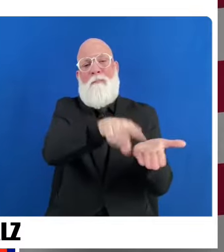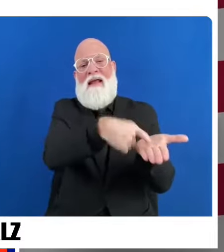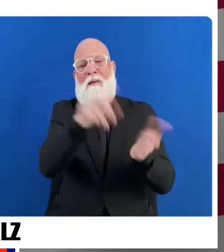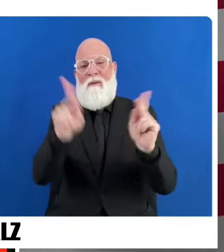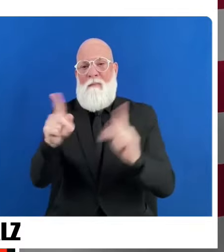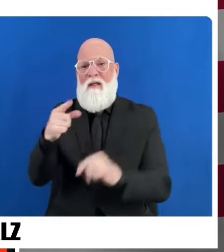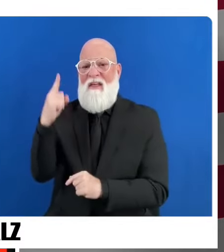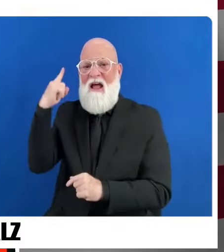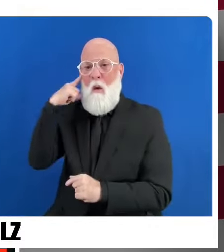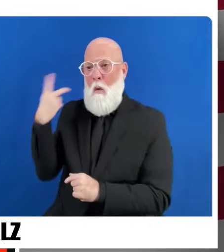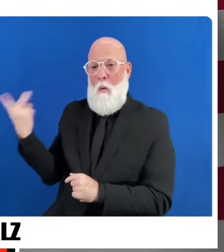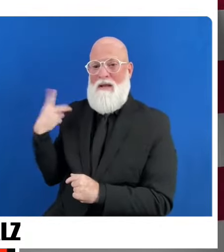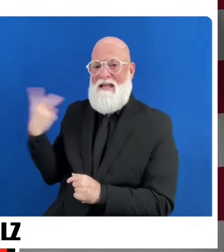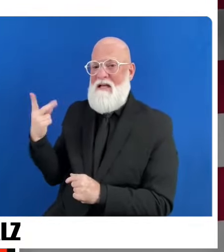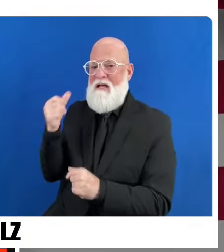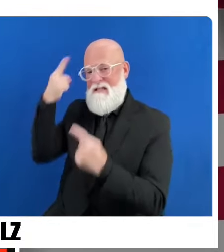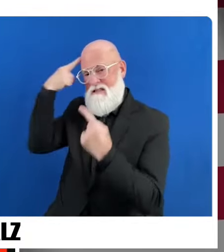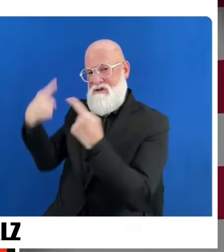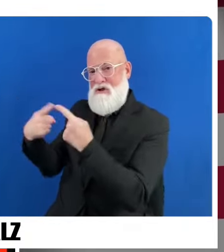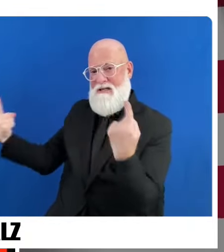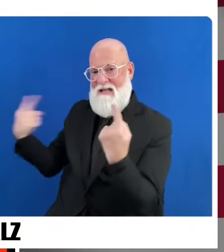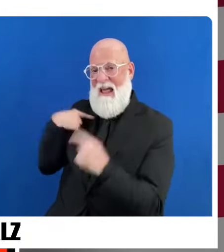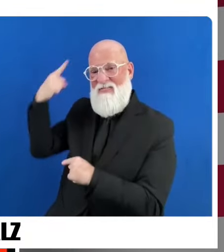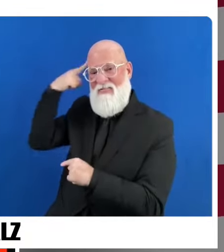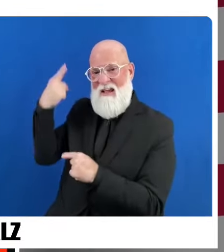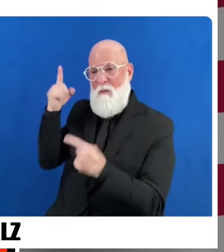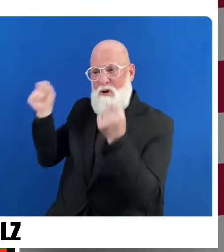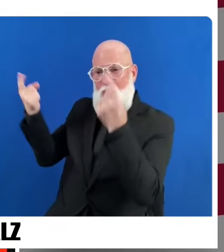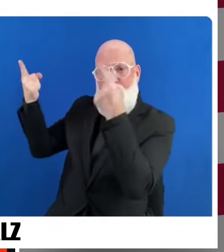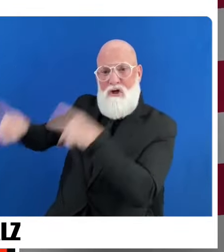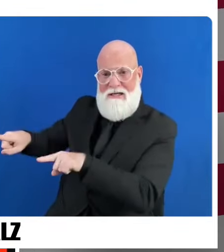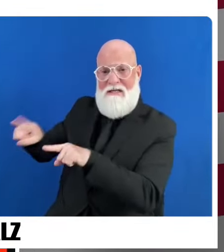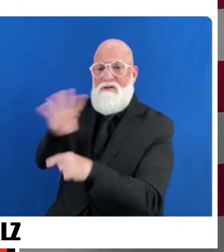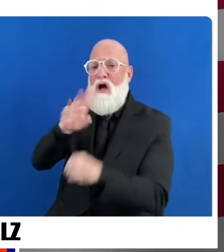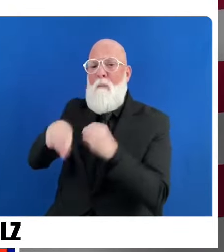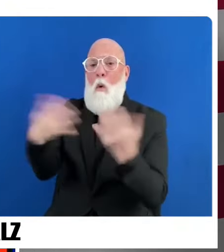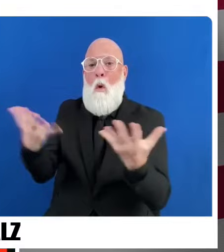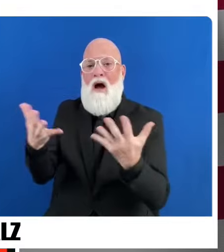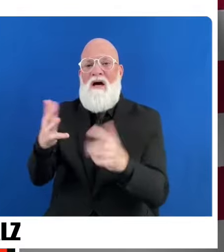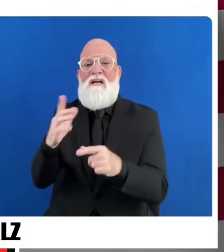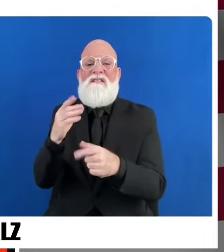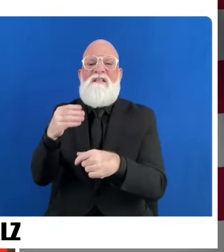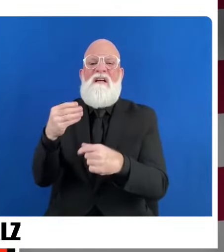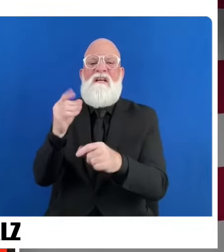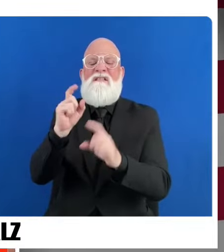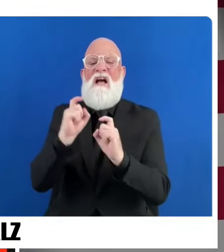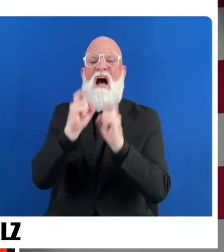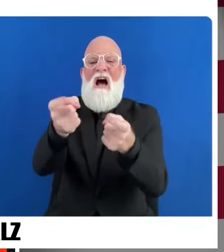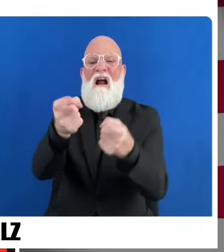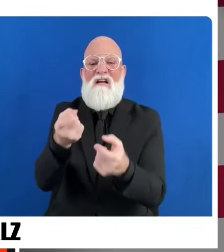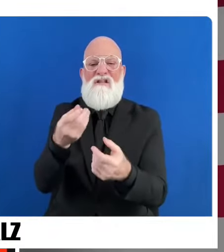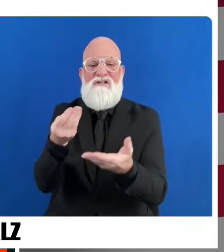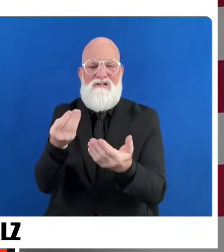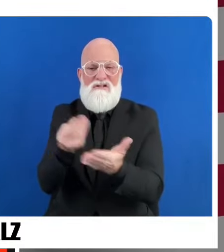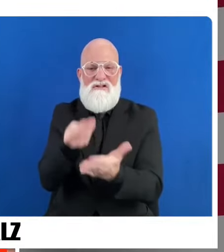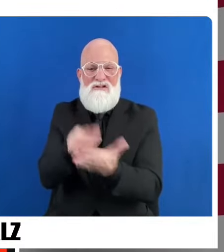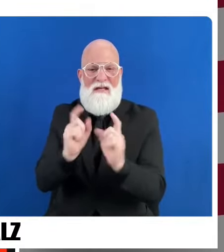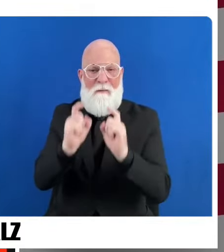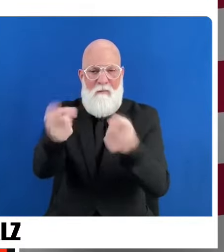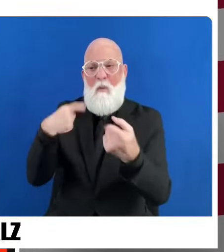talking about on options. We've done scholarships types of things. I think we need to be open to making the case. But the issue here is, the question you asked